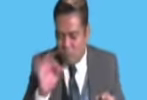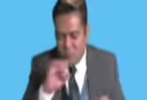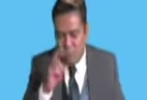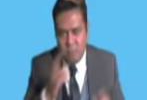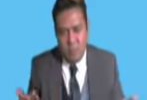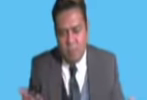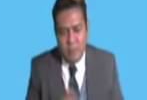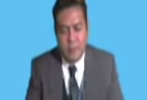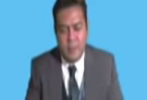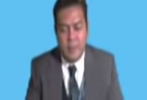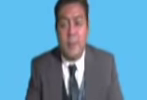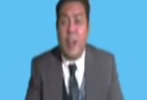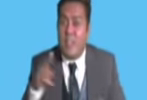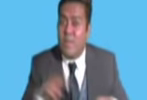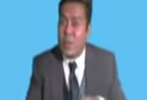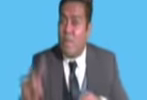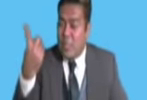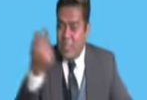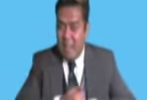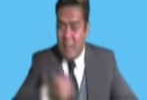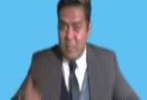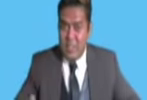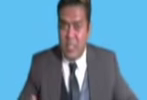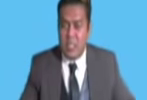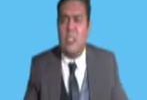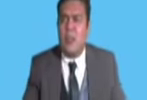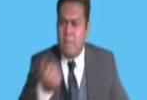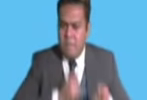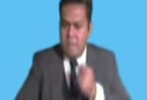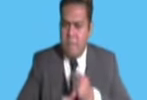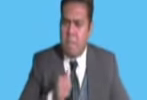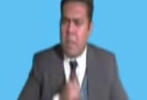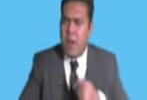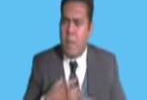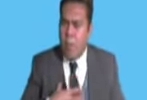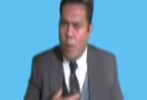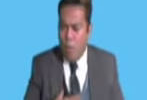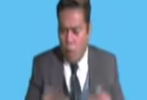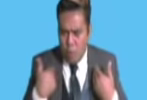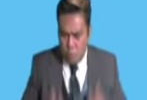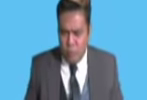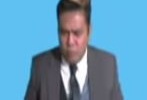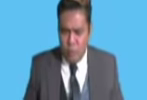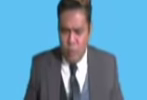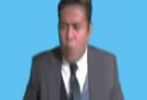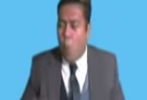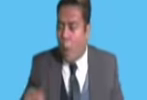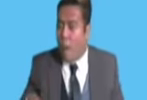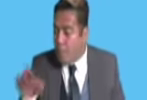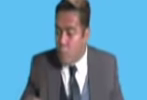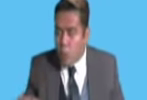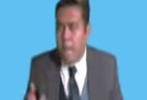Honorable Speaker, this Fiji First government is lining the pockets of the rich at the expenses of the poor.